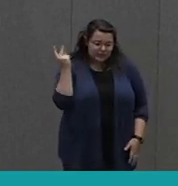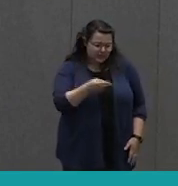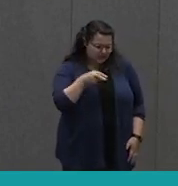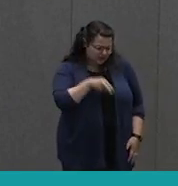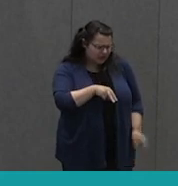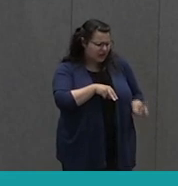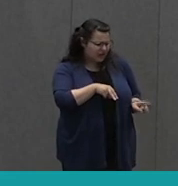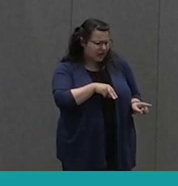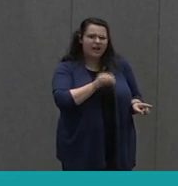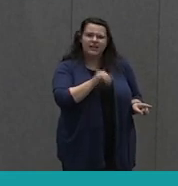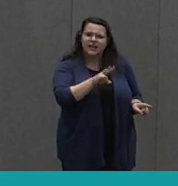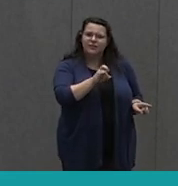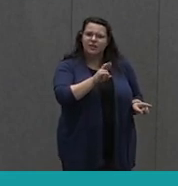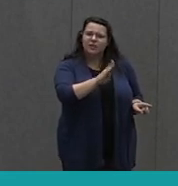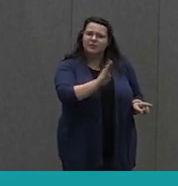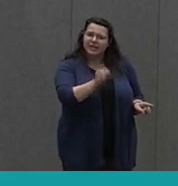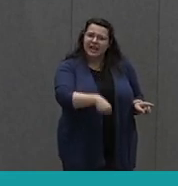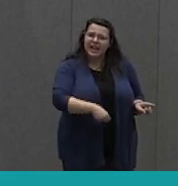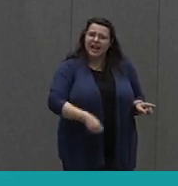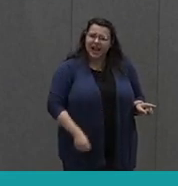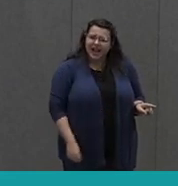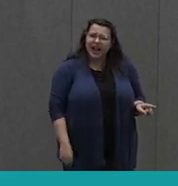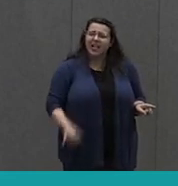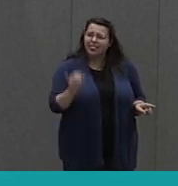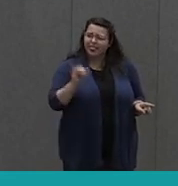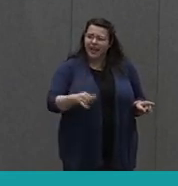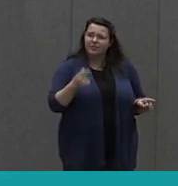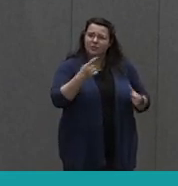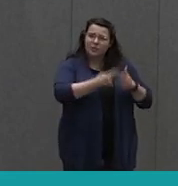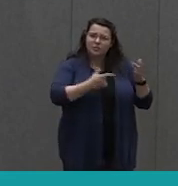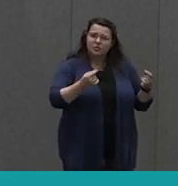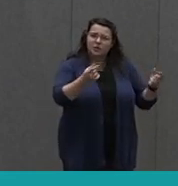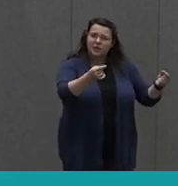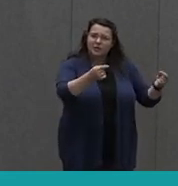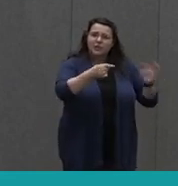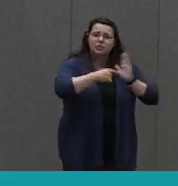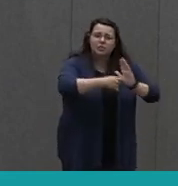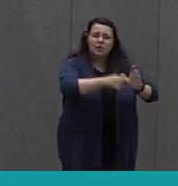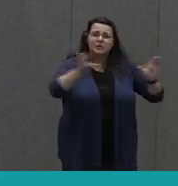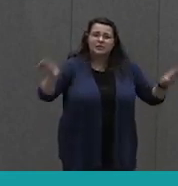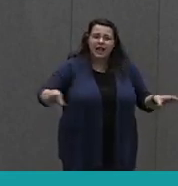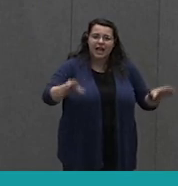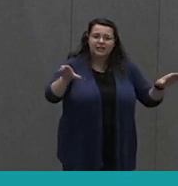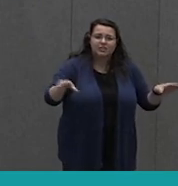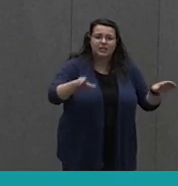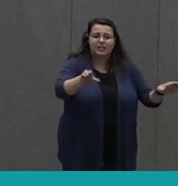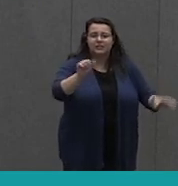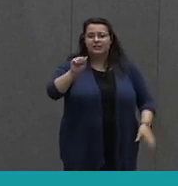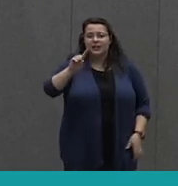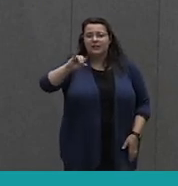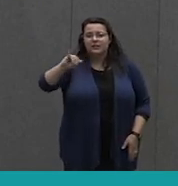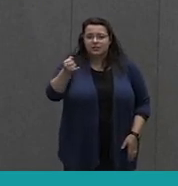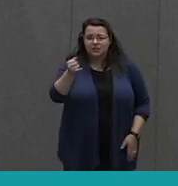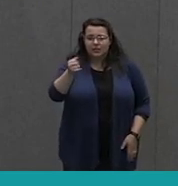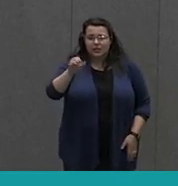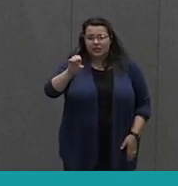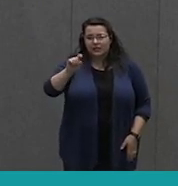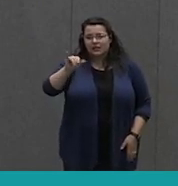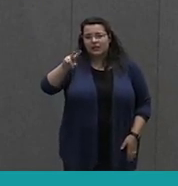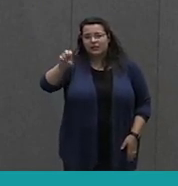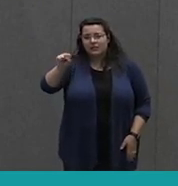wide. Wide describes. Large. Large describes stuff. And